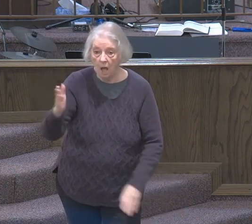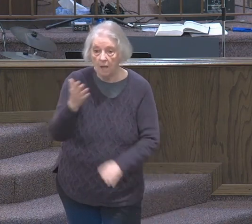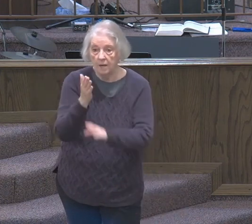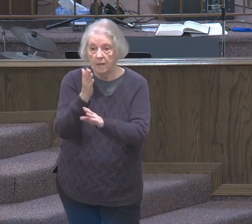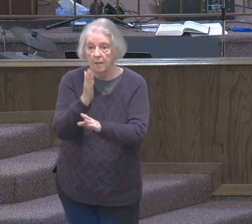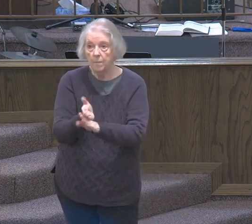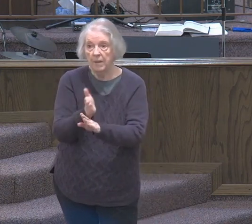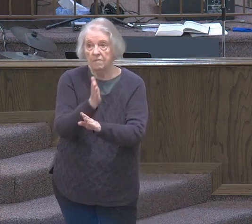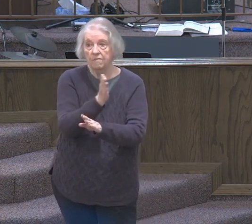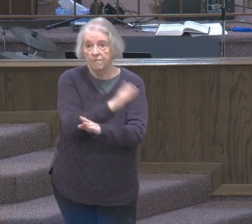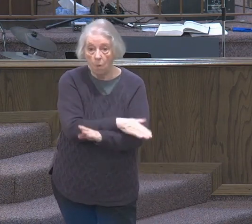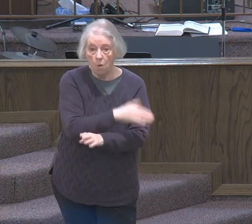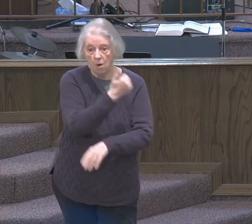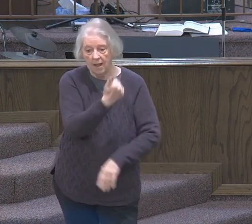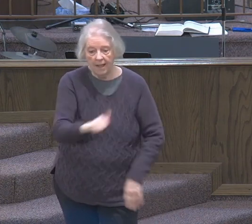then, what do we read?